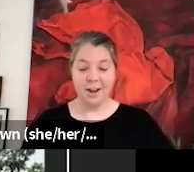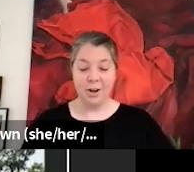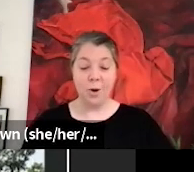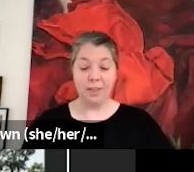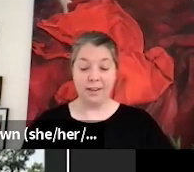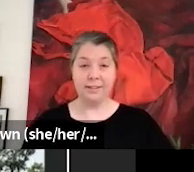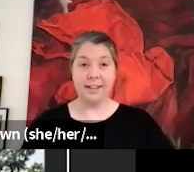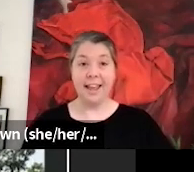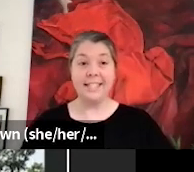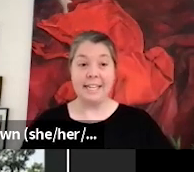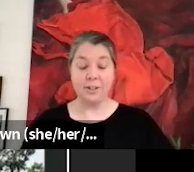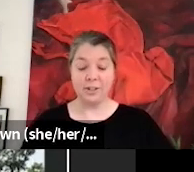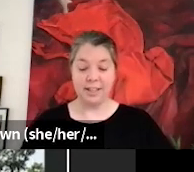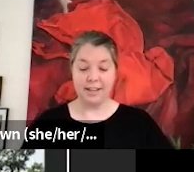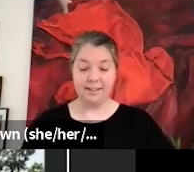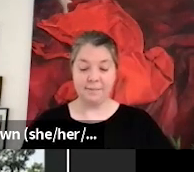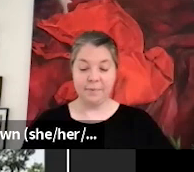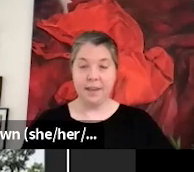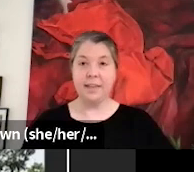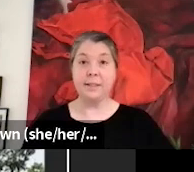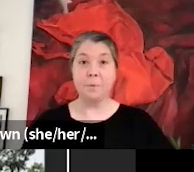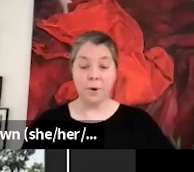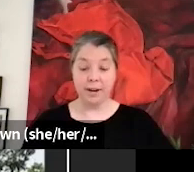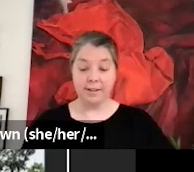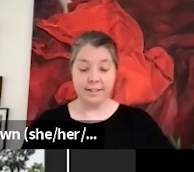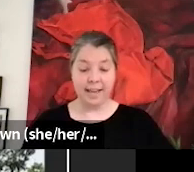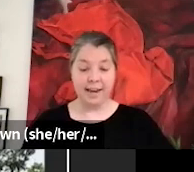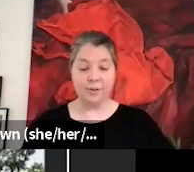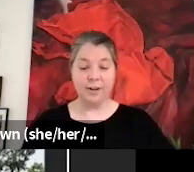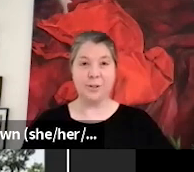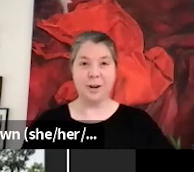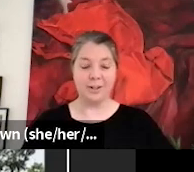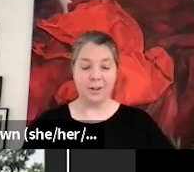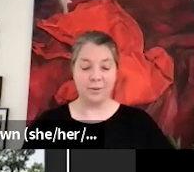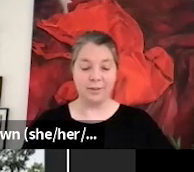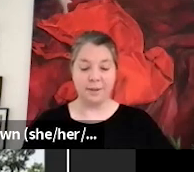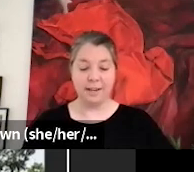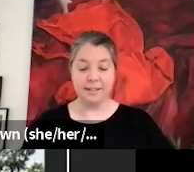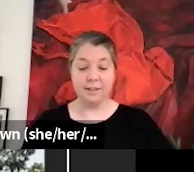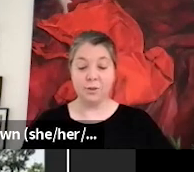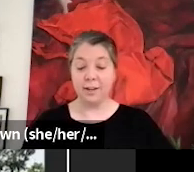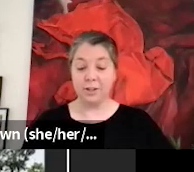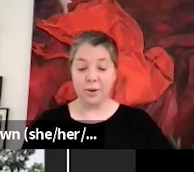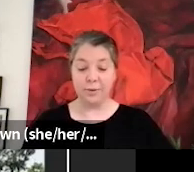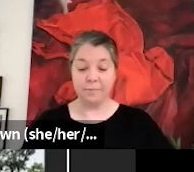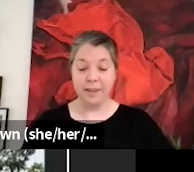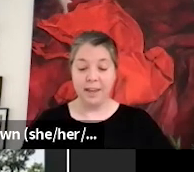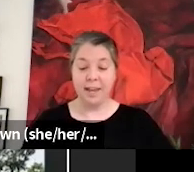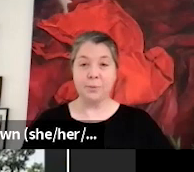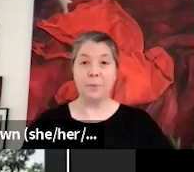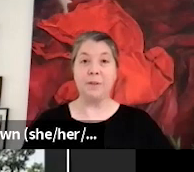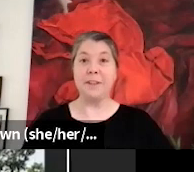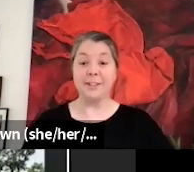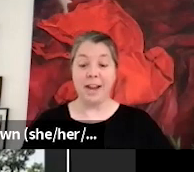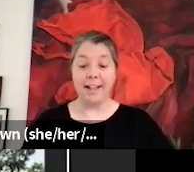guides know this and teach to this. They support us to get into our stretch zones, because the stretch zone